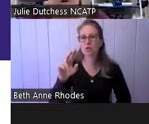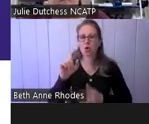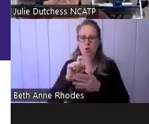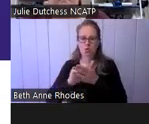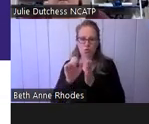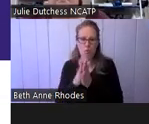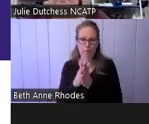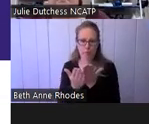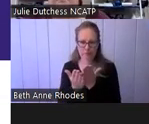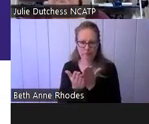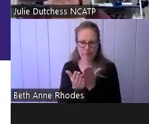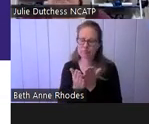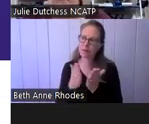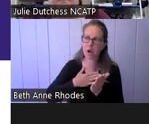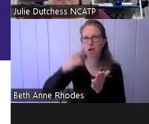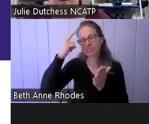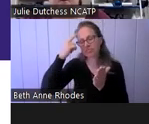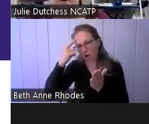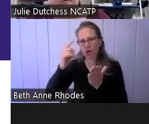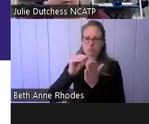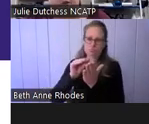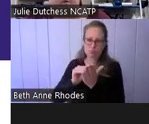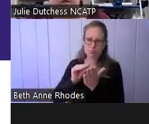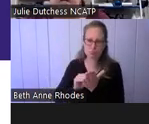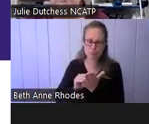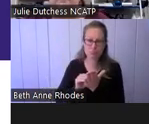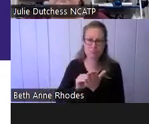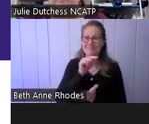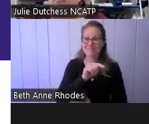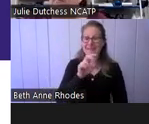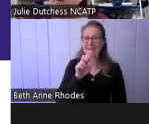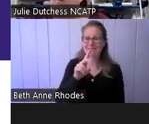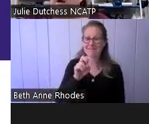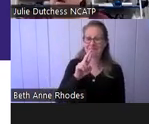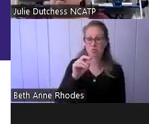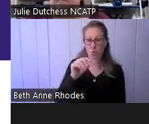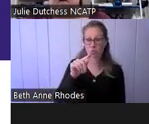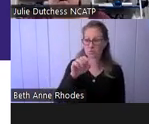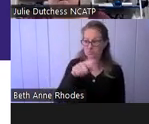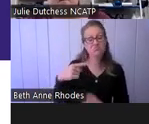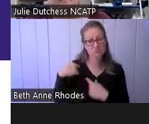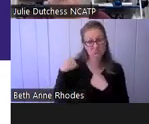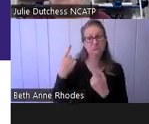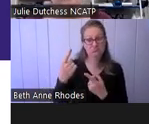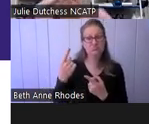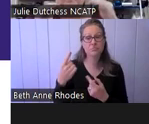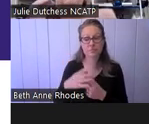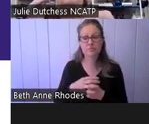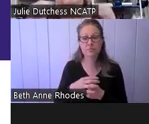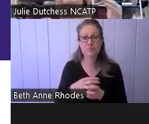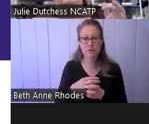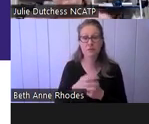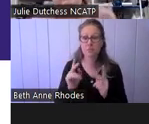your thoughts and such. So when it comes to Evernote, it's one that's been around for a while. And it's pretty